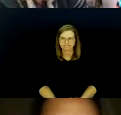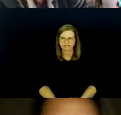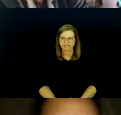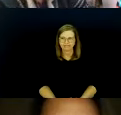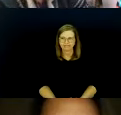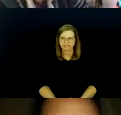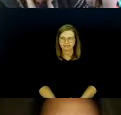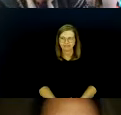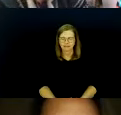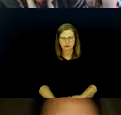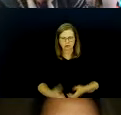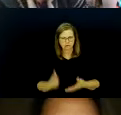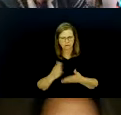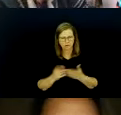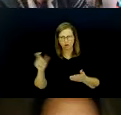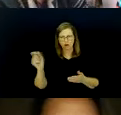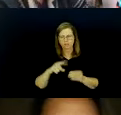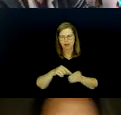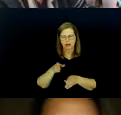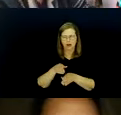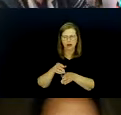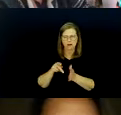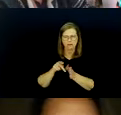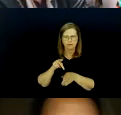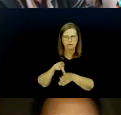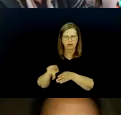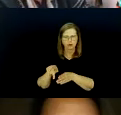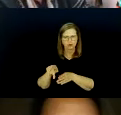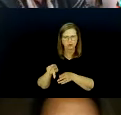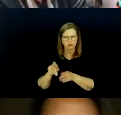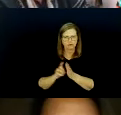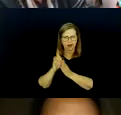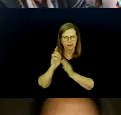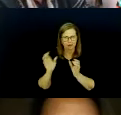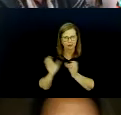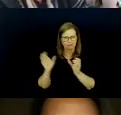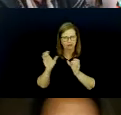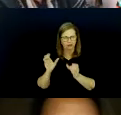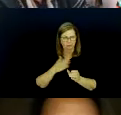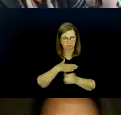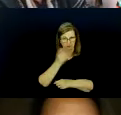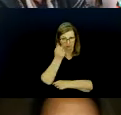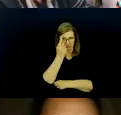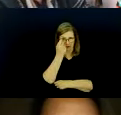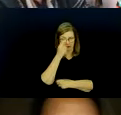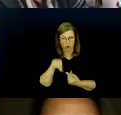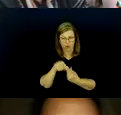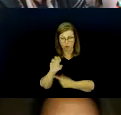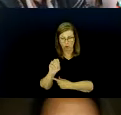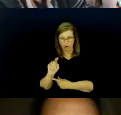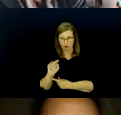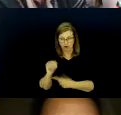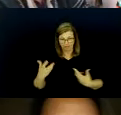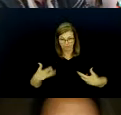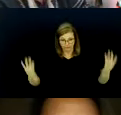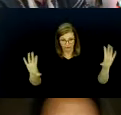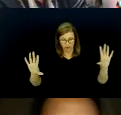Someone was asking about a professional development certificate, and it's my understanding that when OTI is over, you'll complete